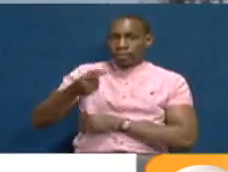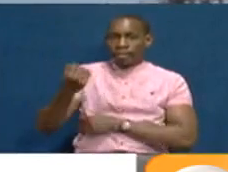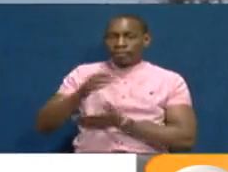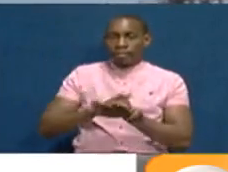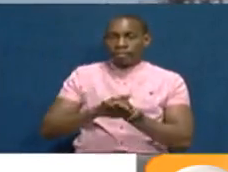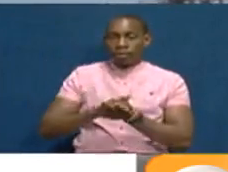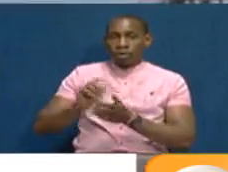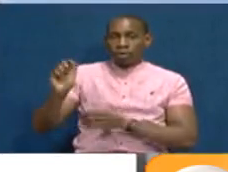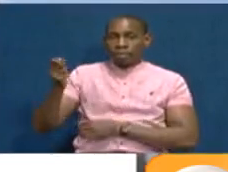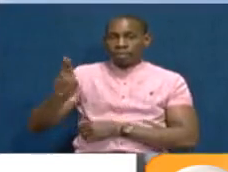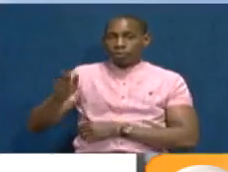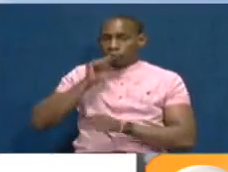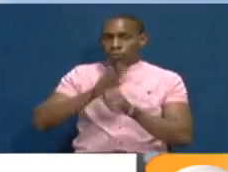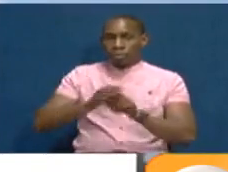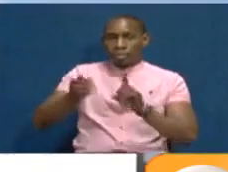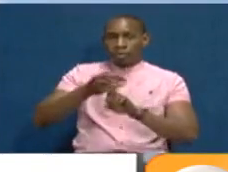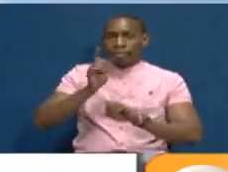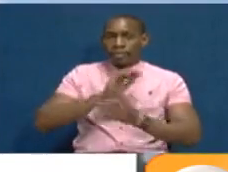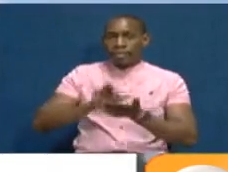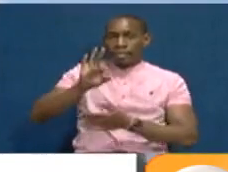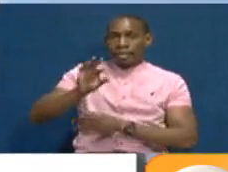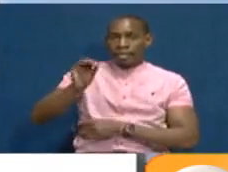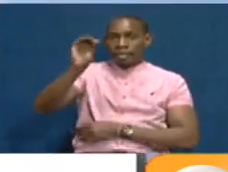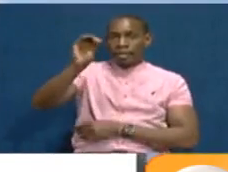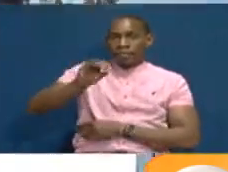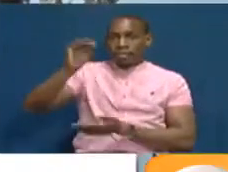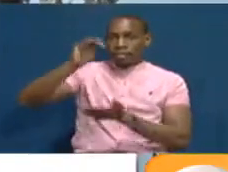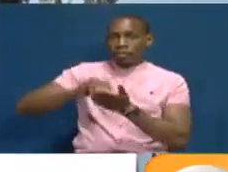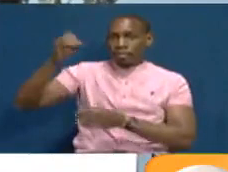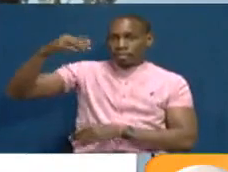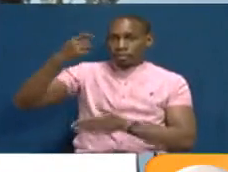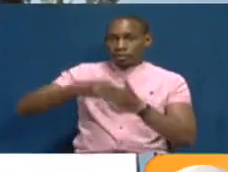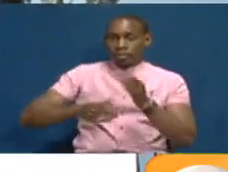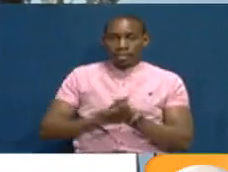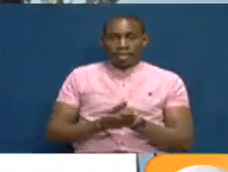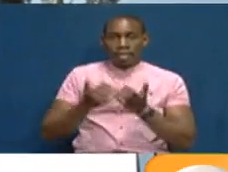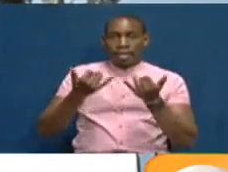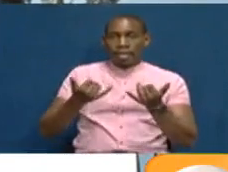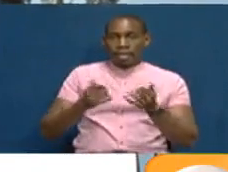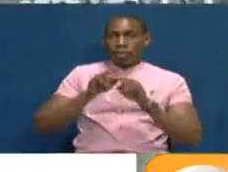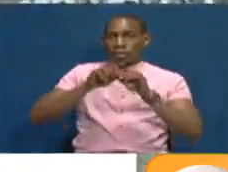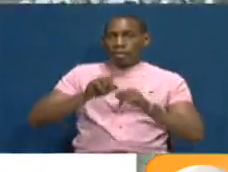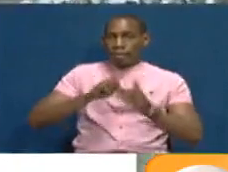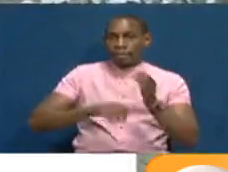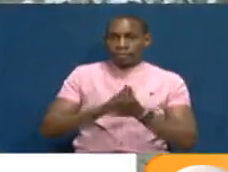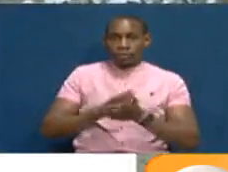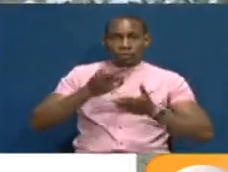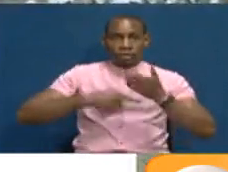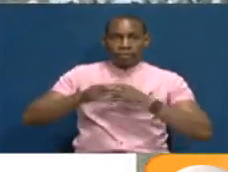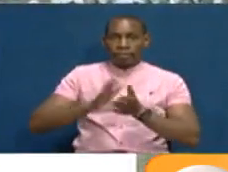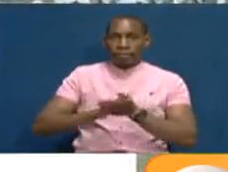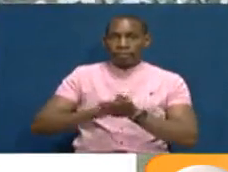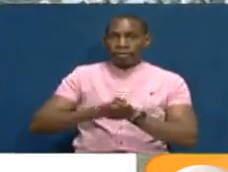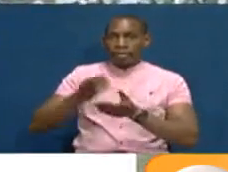President Uhuru Kenyatta's promise of a 30% reduction of electricity bills to homes. The cuts were hinged on a deal to review the power